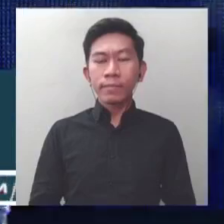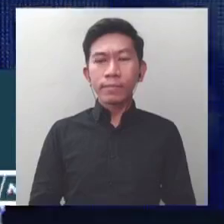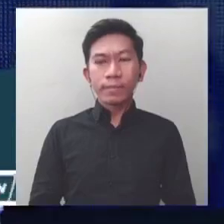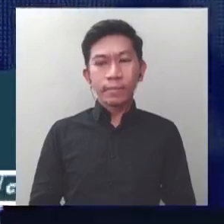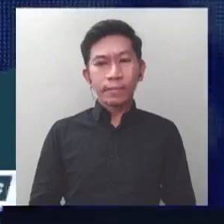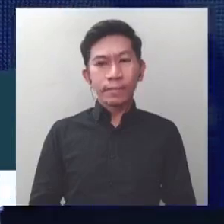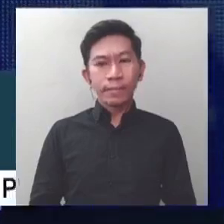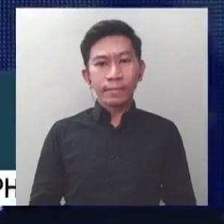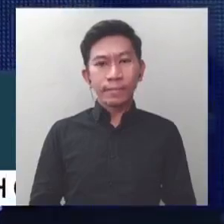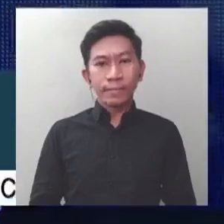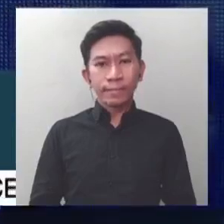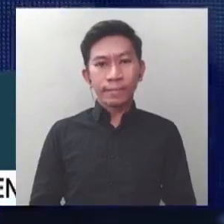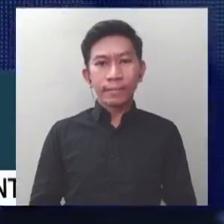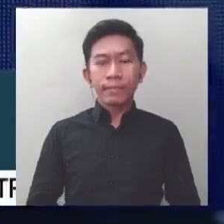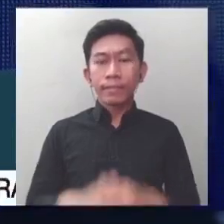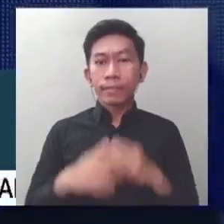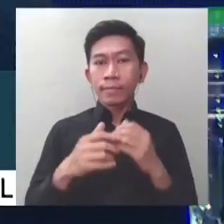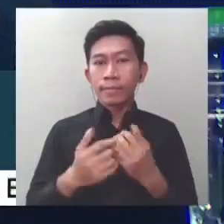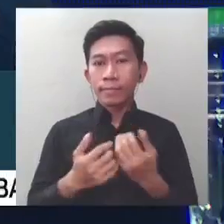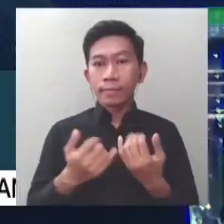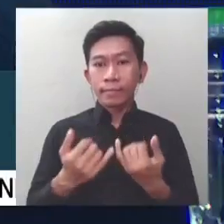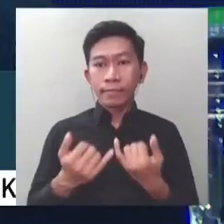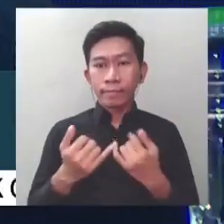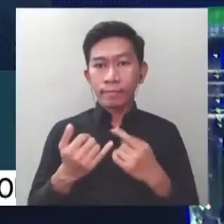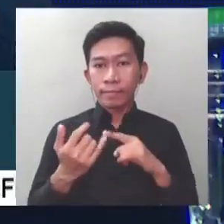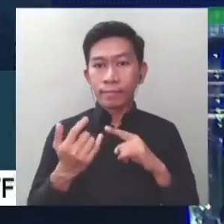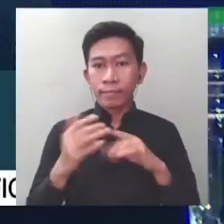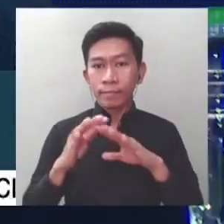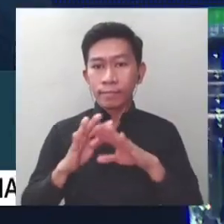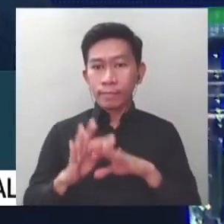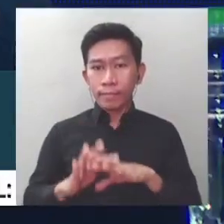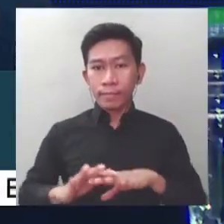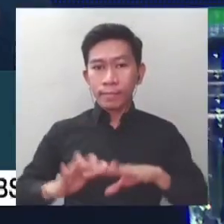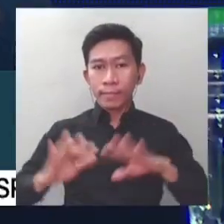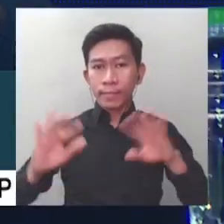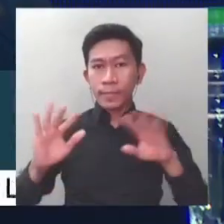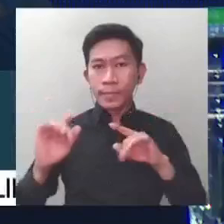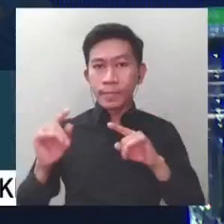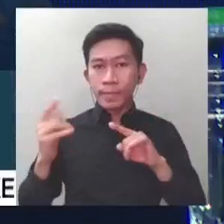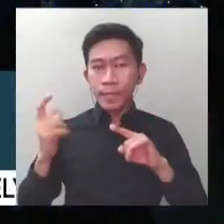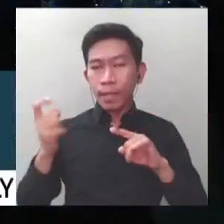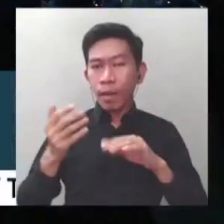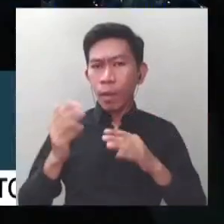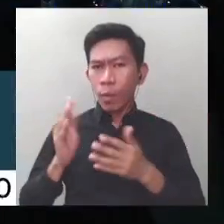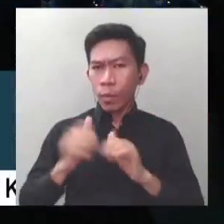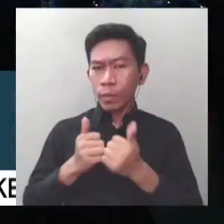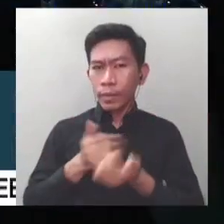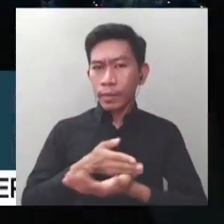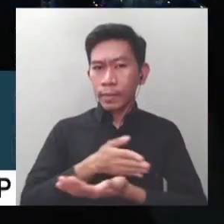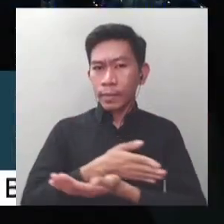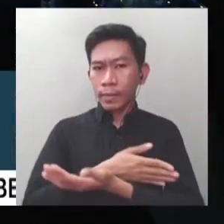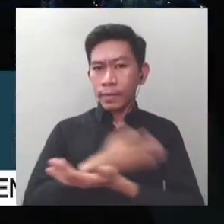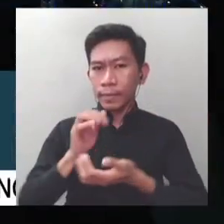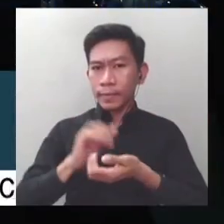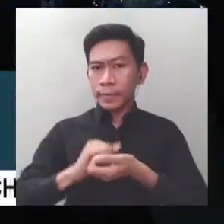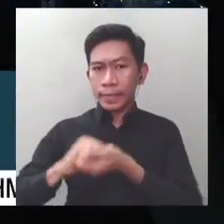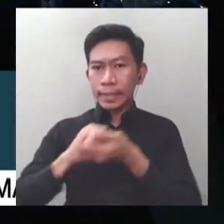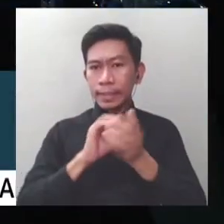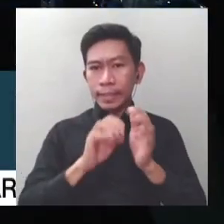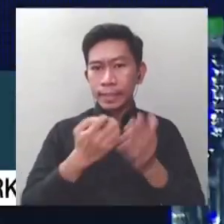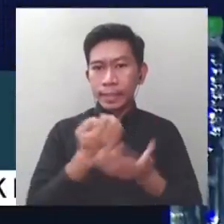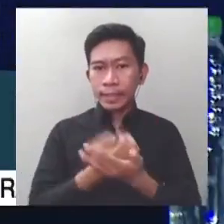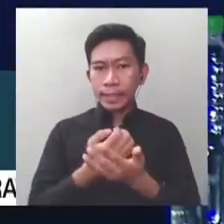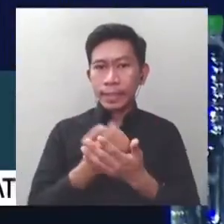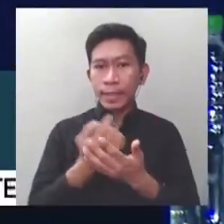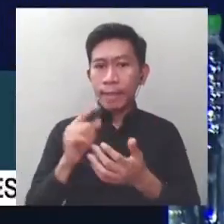up about how ASEAN members can boost economic ties during the 21st International CEO Conference hosted by